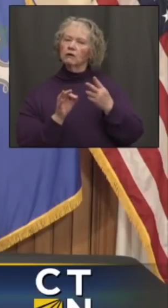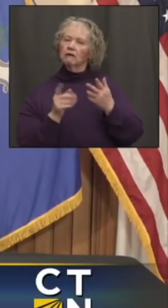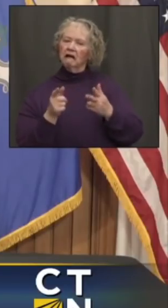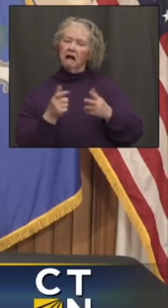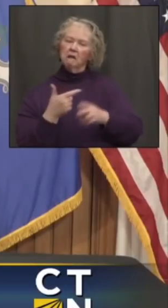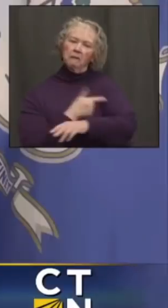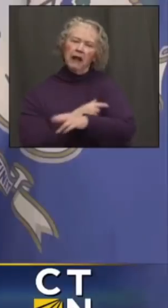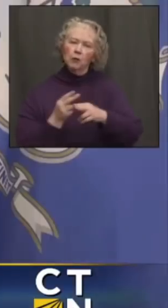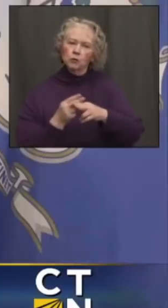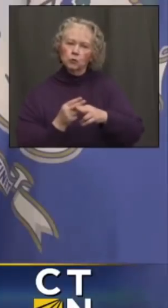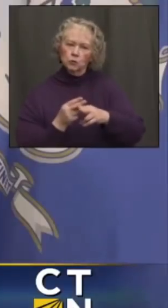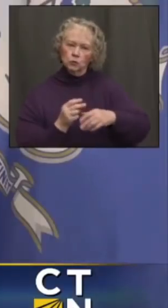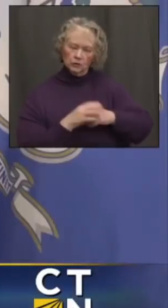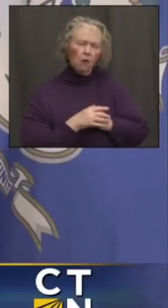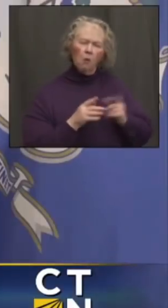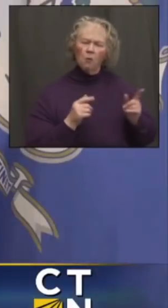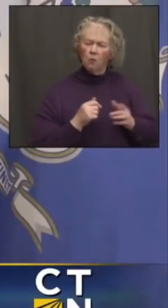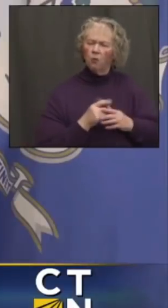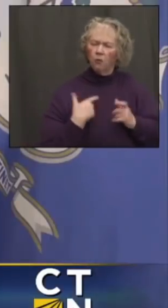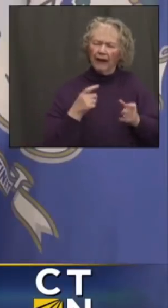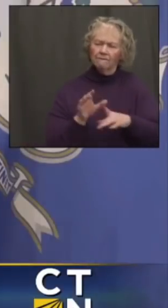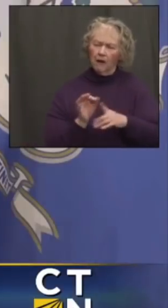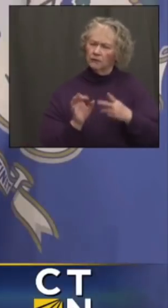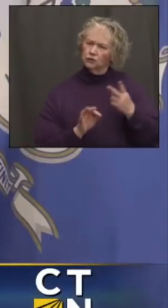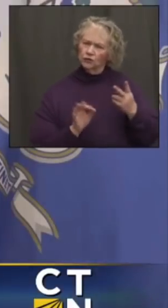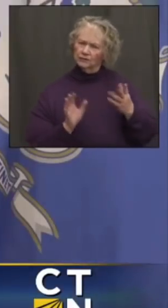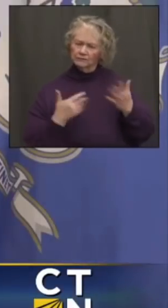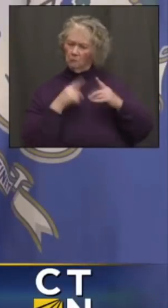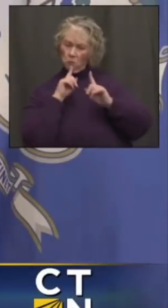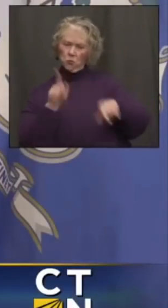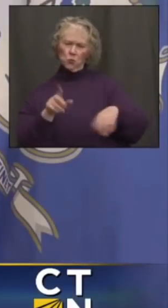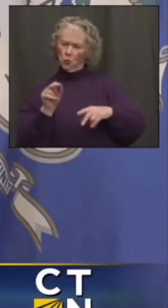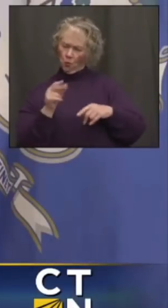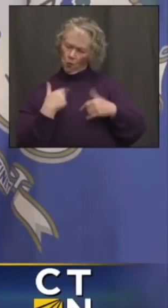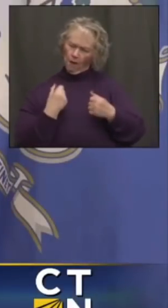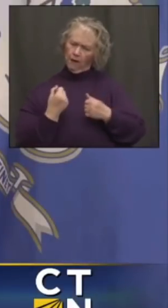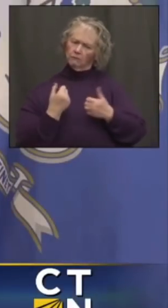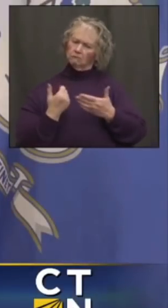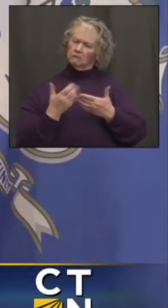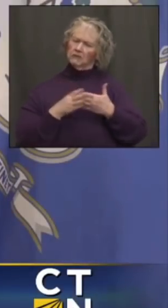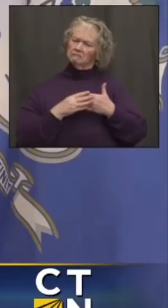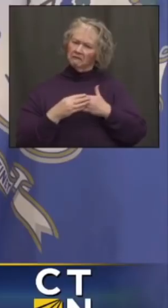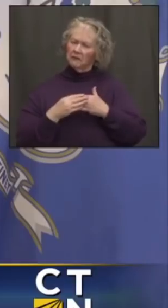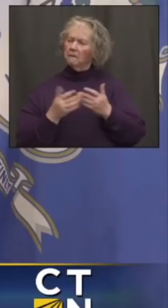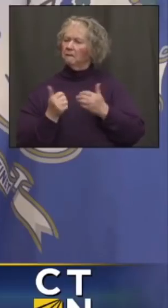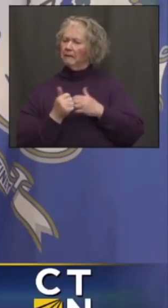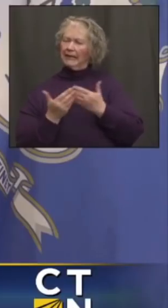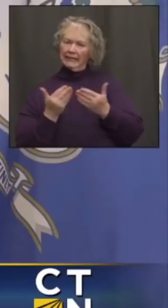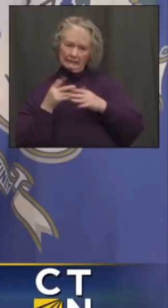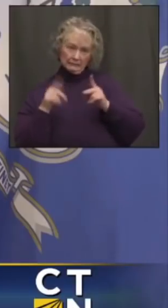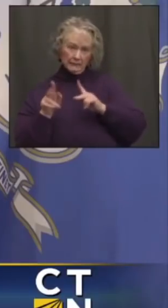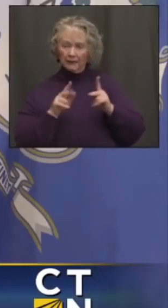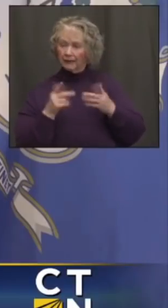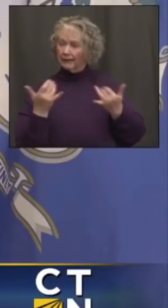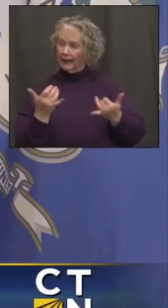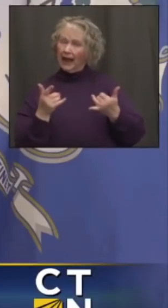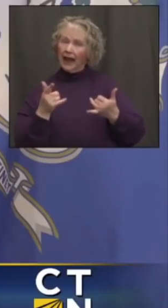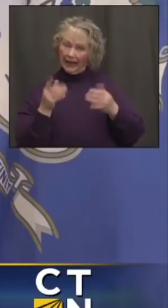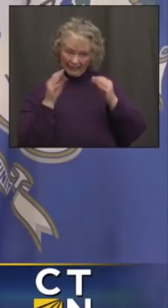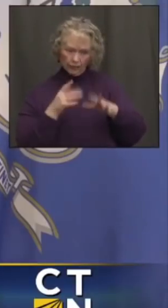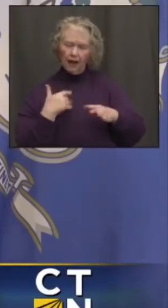For example, would a state mandate ever be placed on teachers and staff, or do you just plan on making sure they have the option to